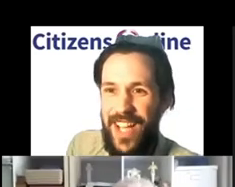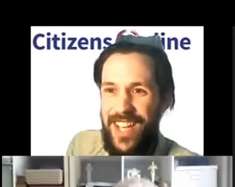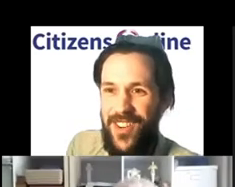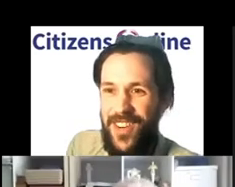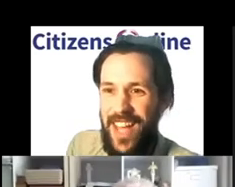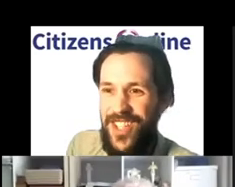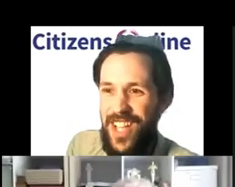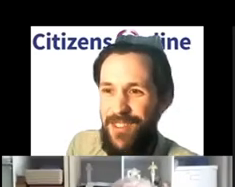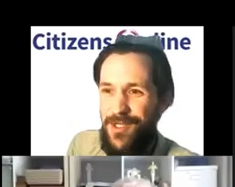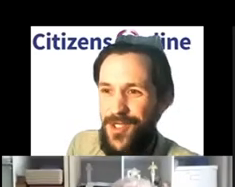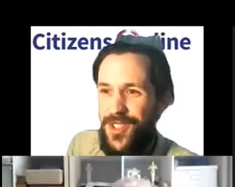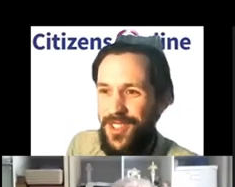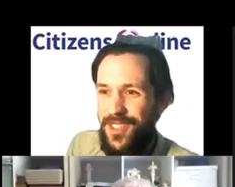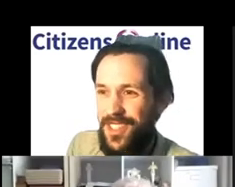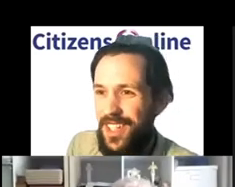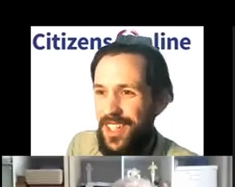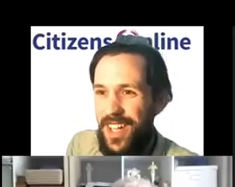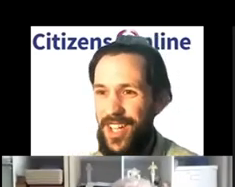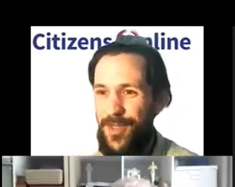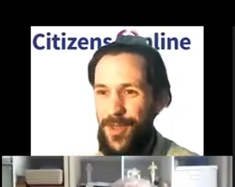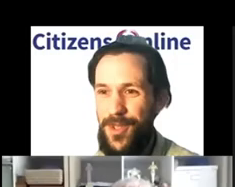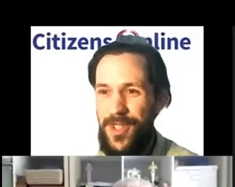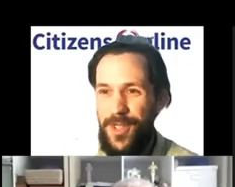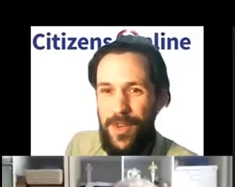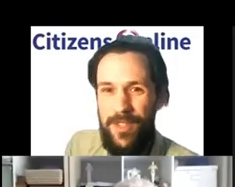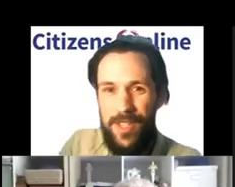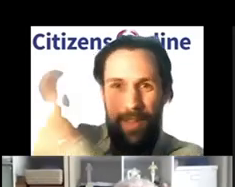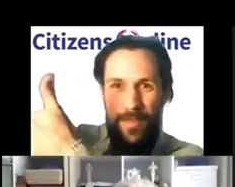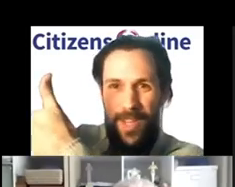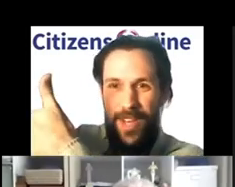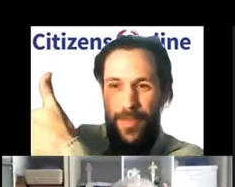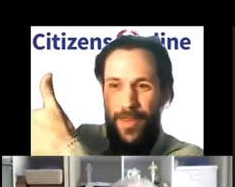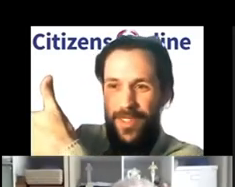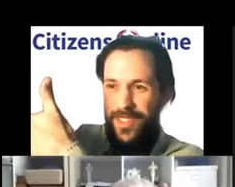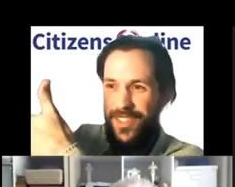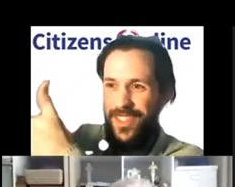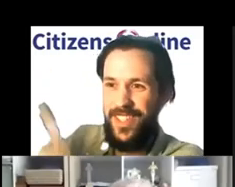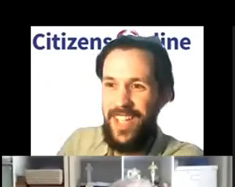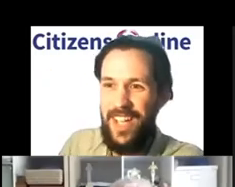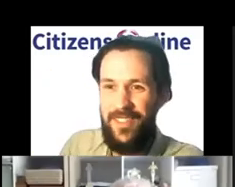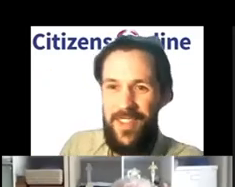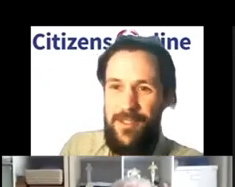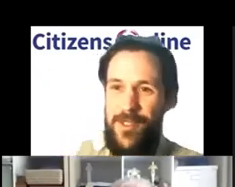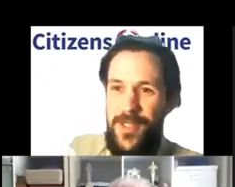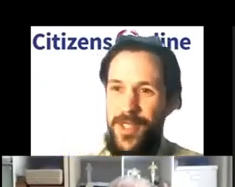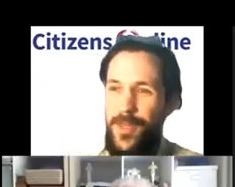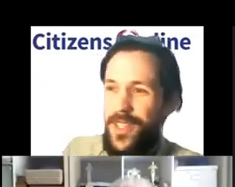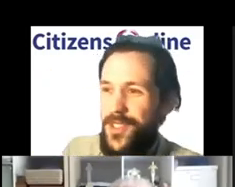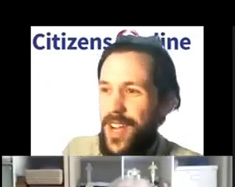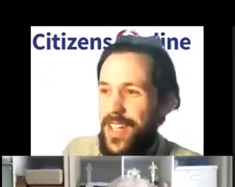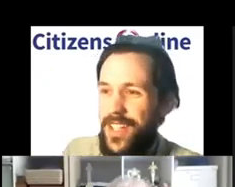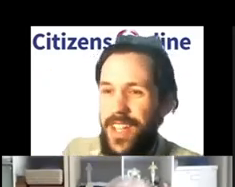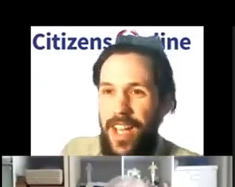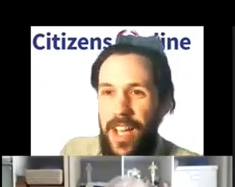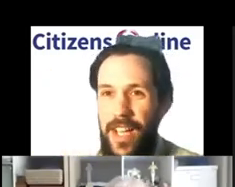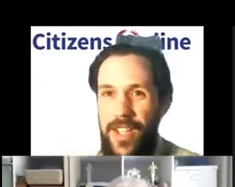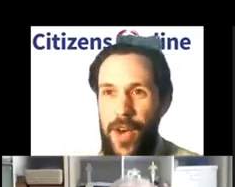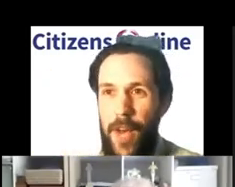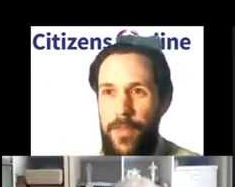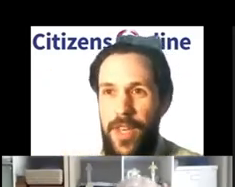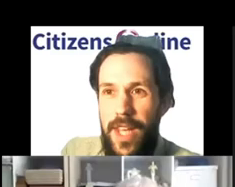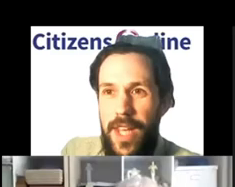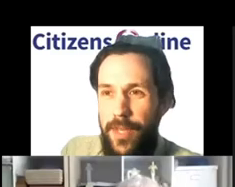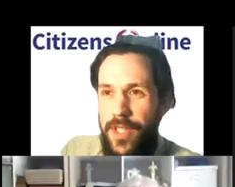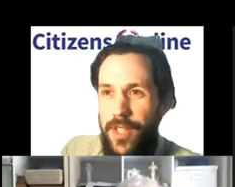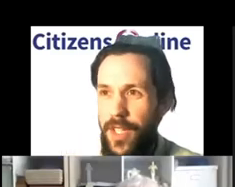Check in on energy levels. Are you all still with us? Thumbs up. Yeah, everyone's still with us, great. So